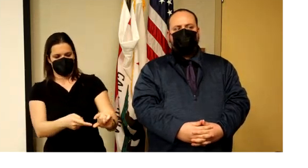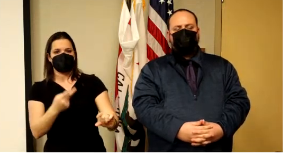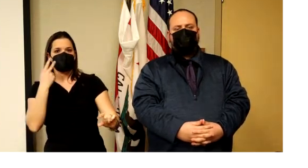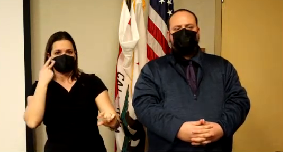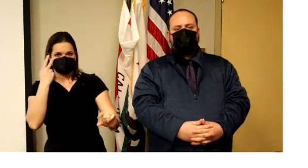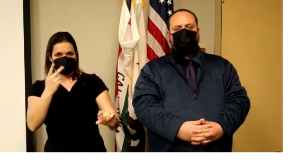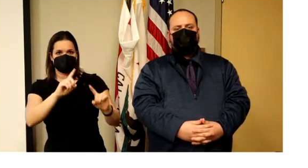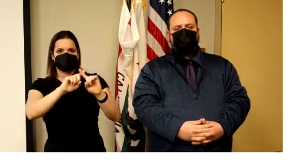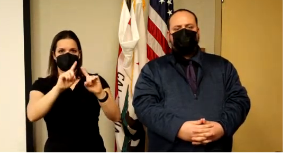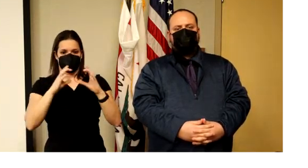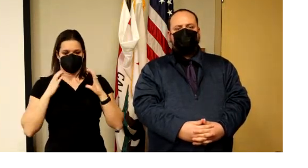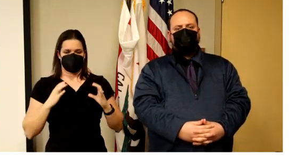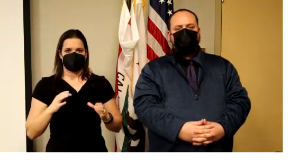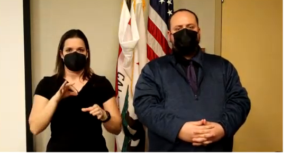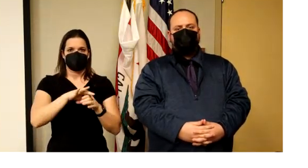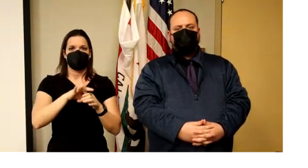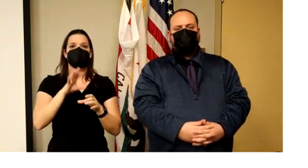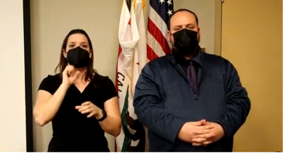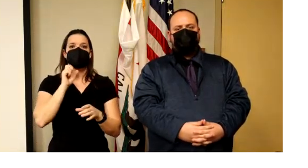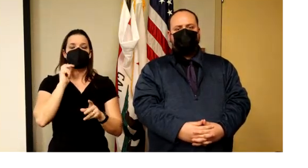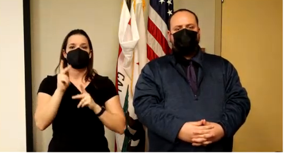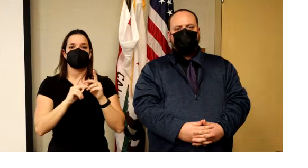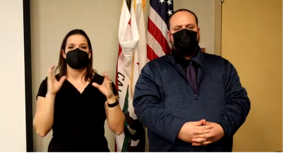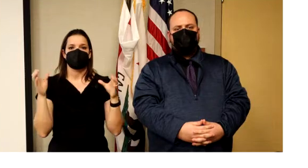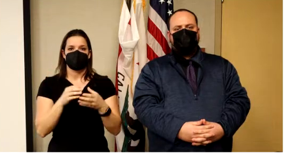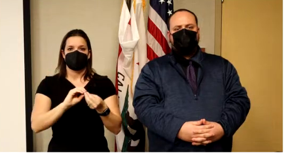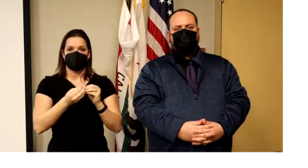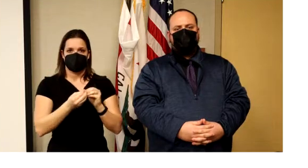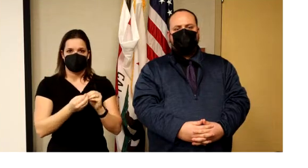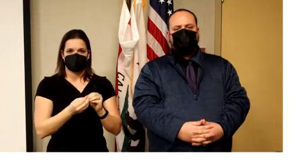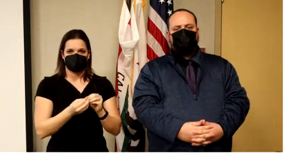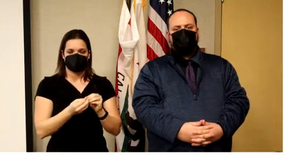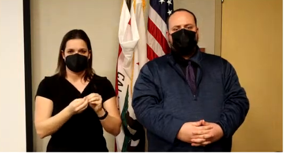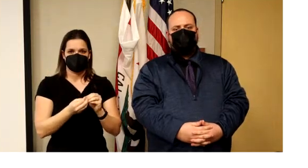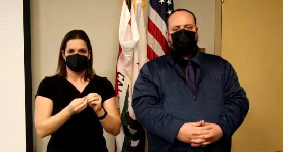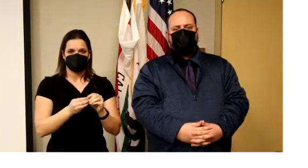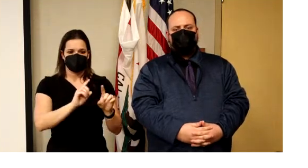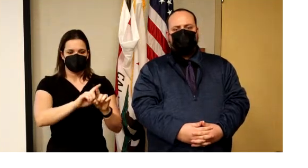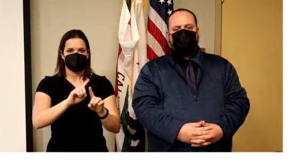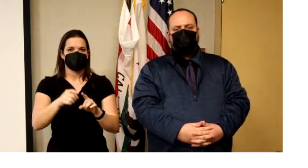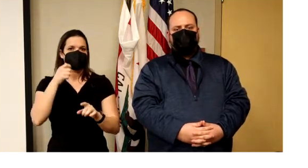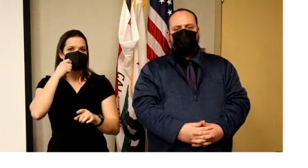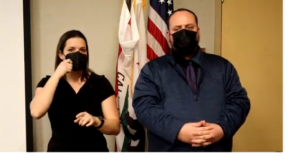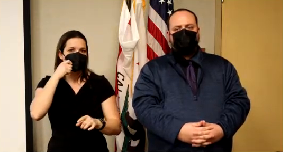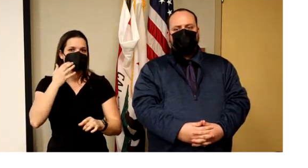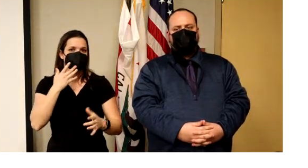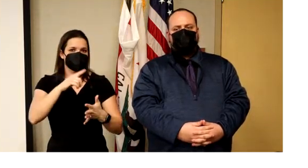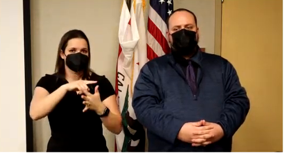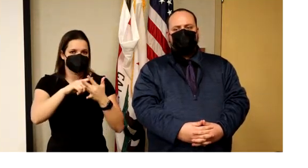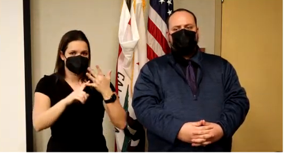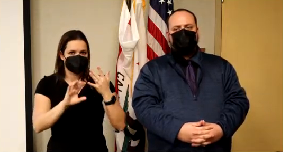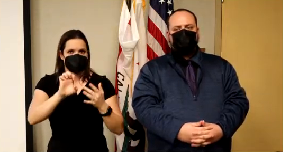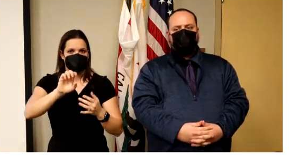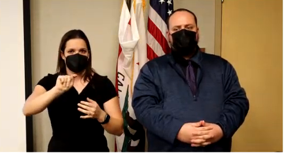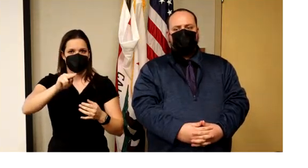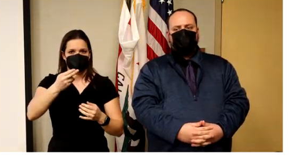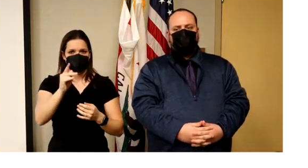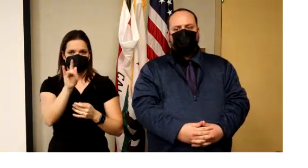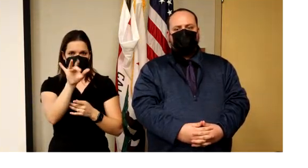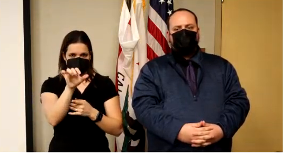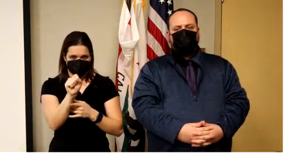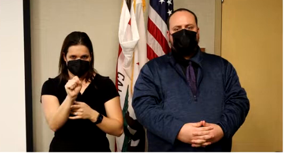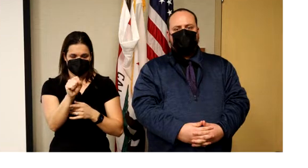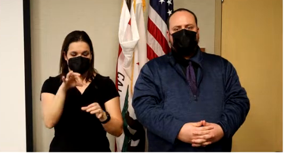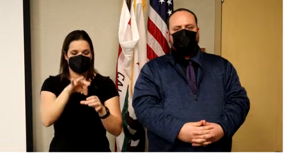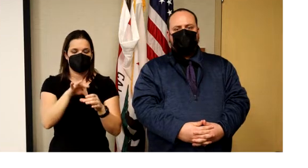the different citizens voting age population numbers by the different ethnicities here on the side of the map. Because for the Voting